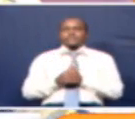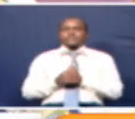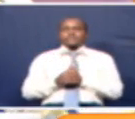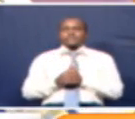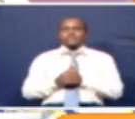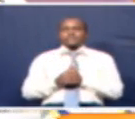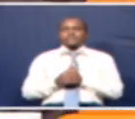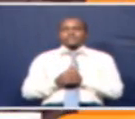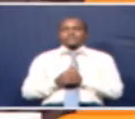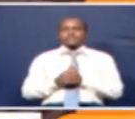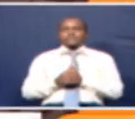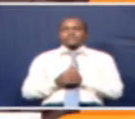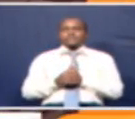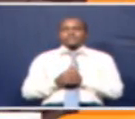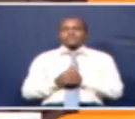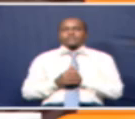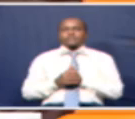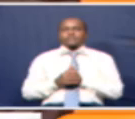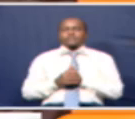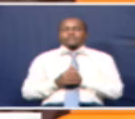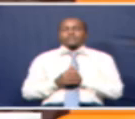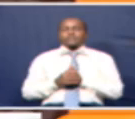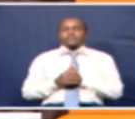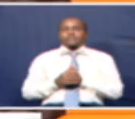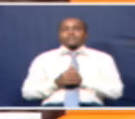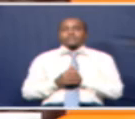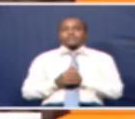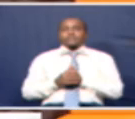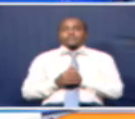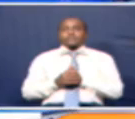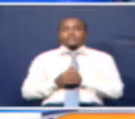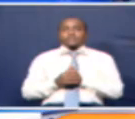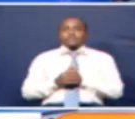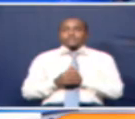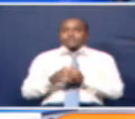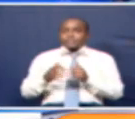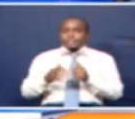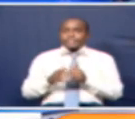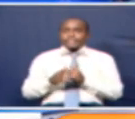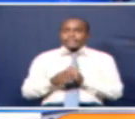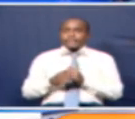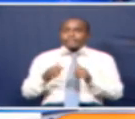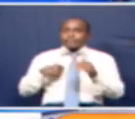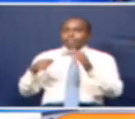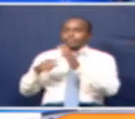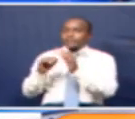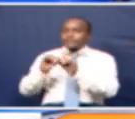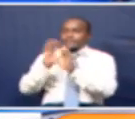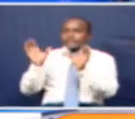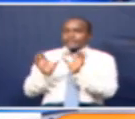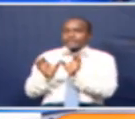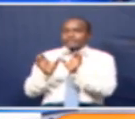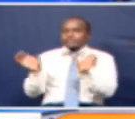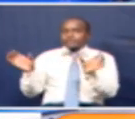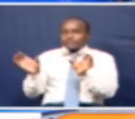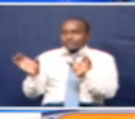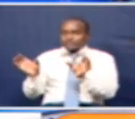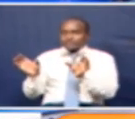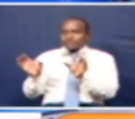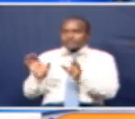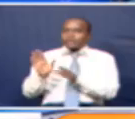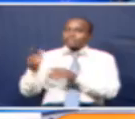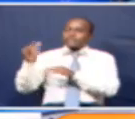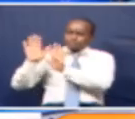it's very clear. My point is that it's very clear. But let me come to the last bit of your my point. My point is it's very clear there are divisions in this country right absolutely. Now. I'm coming to the last